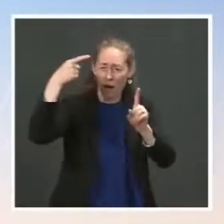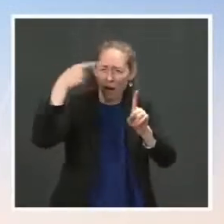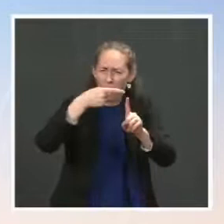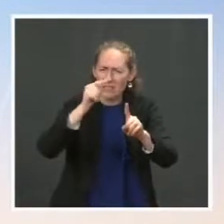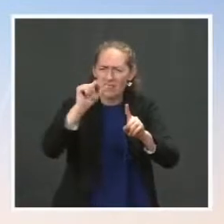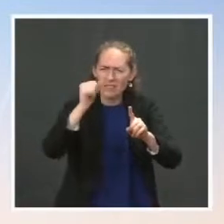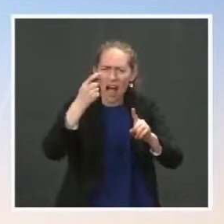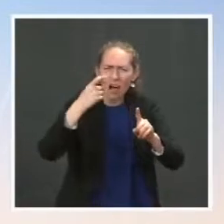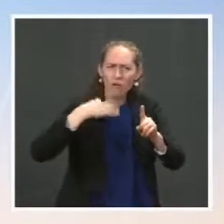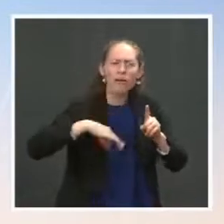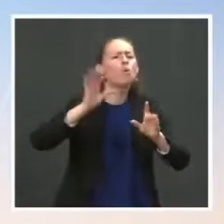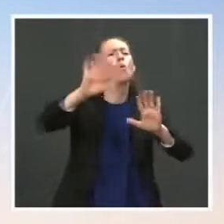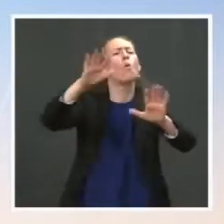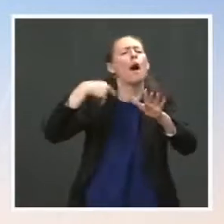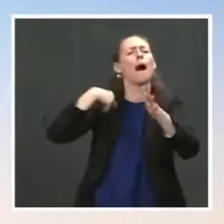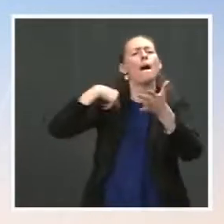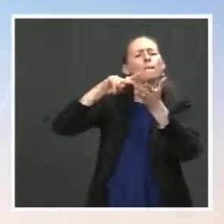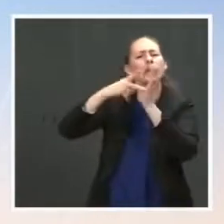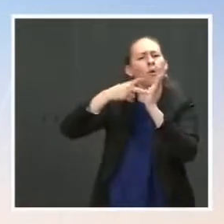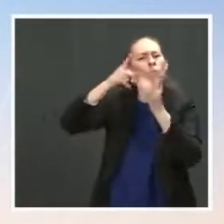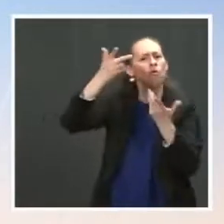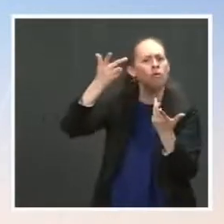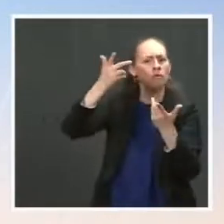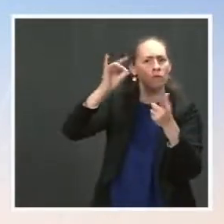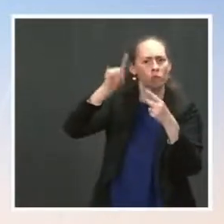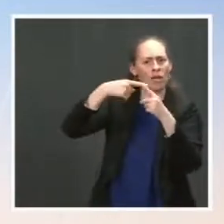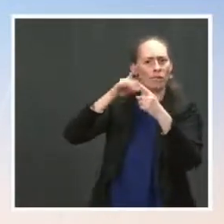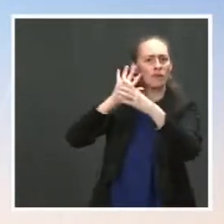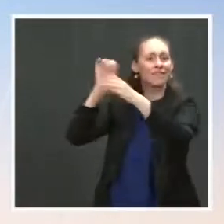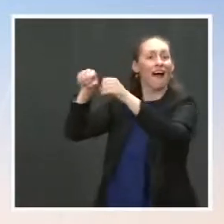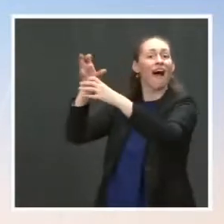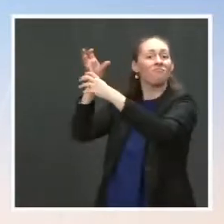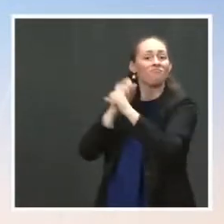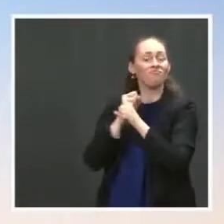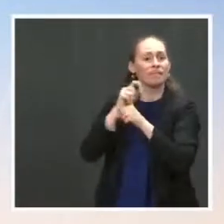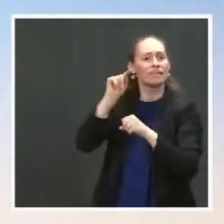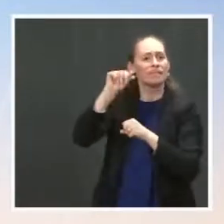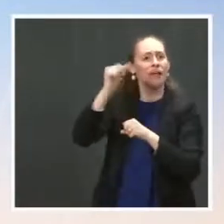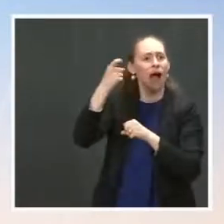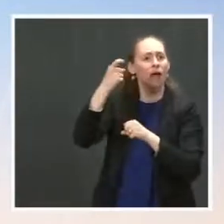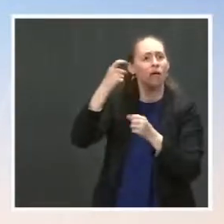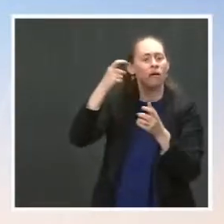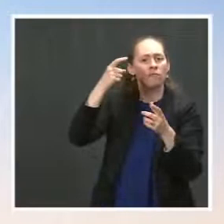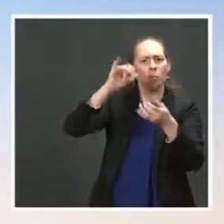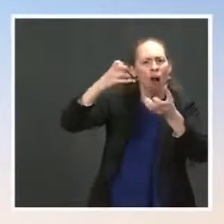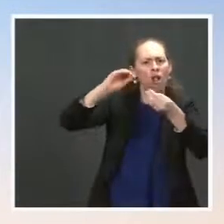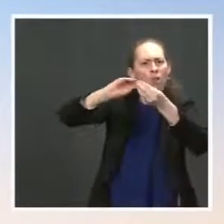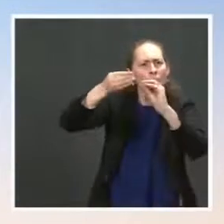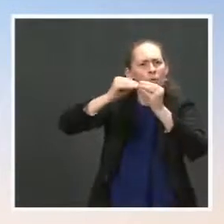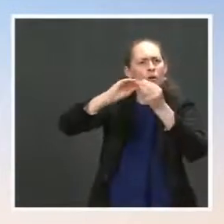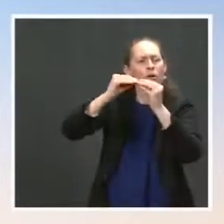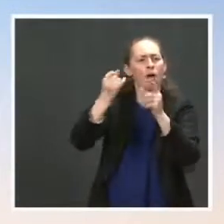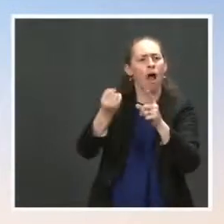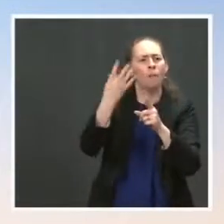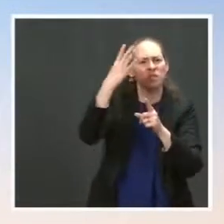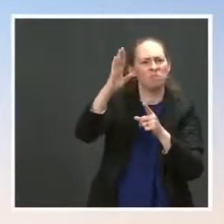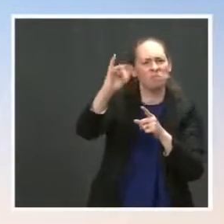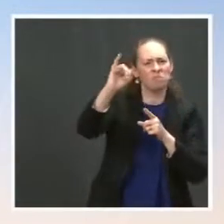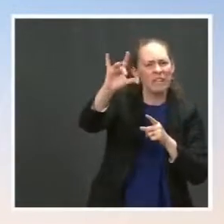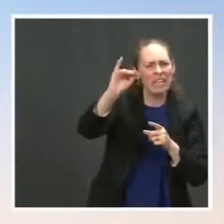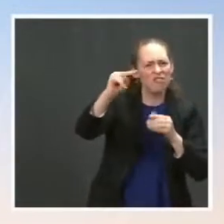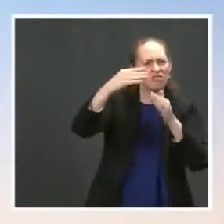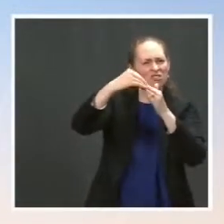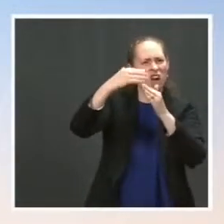want to extend, et cetera, but does the White House have actual dollar figures for how many billions of dollars that represents, et